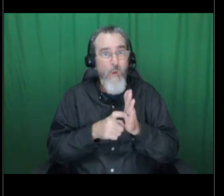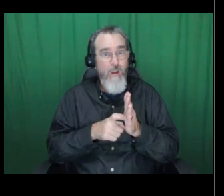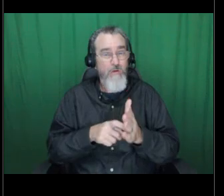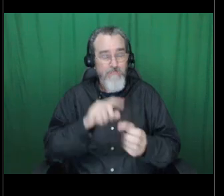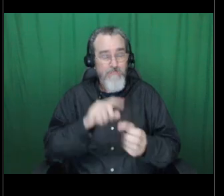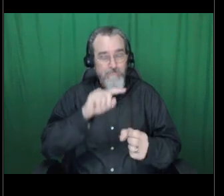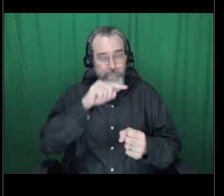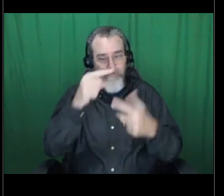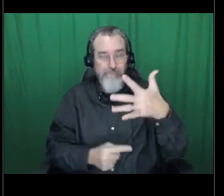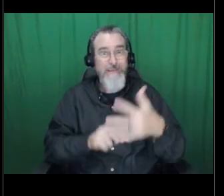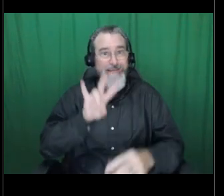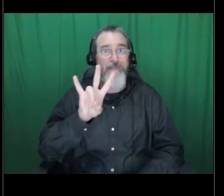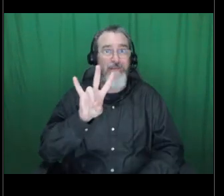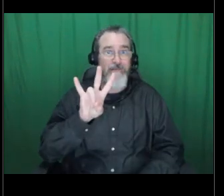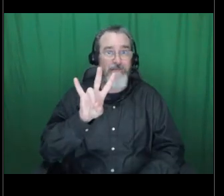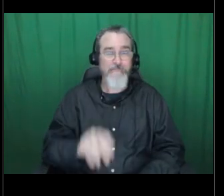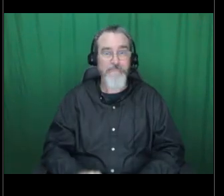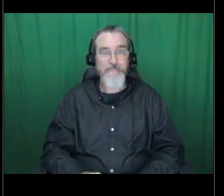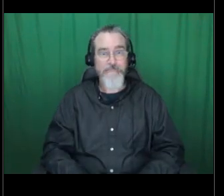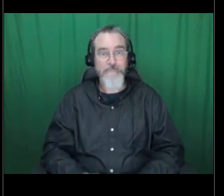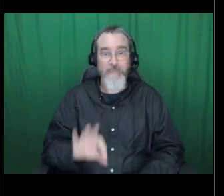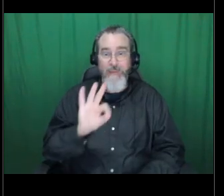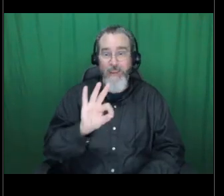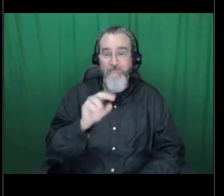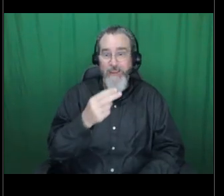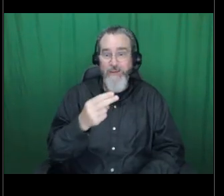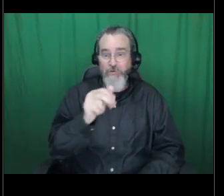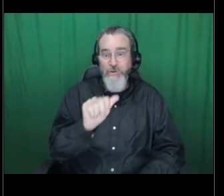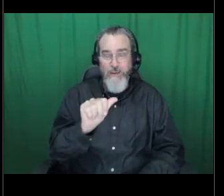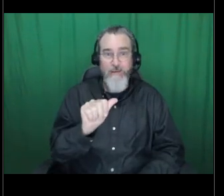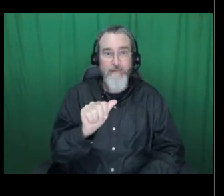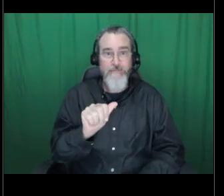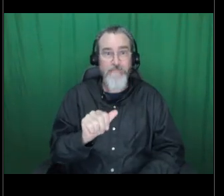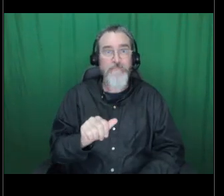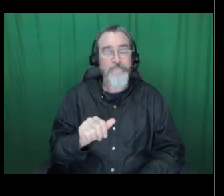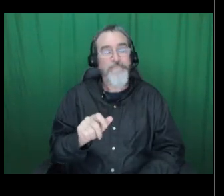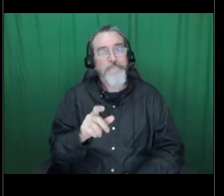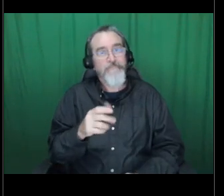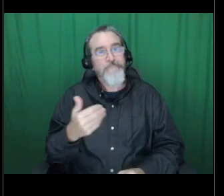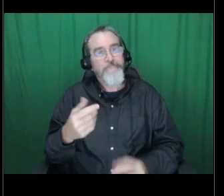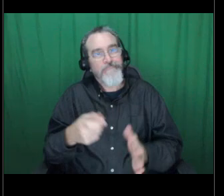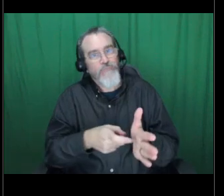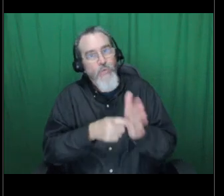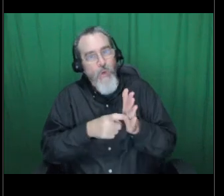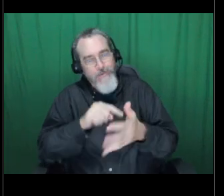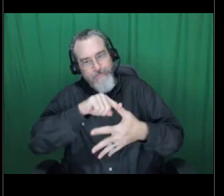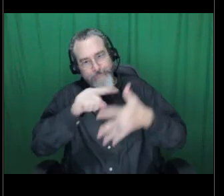The purpose of the FHA is realized by the 7 requirements of the guidelines,